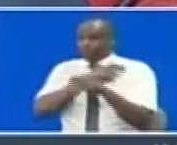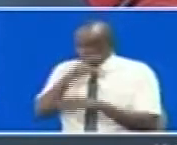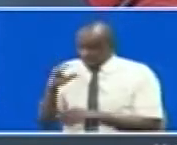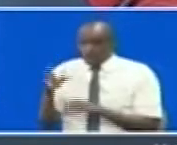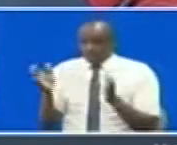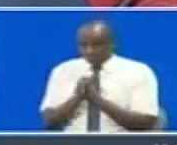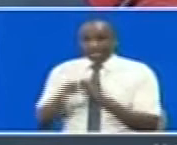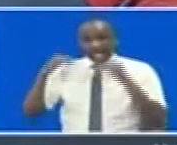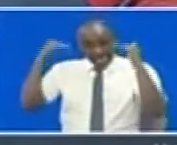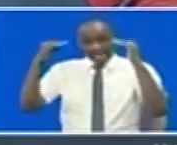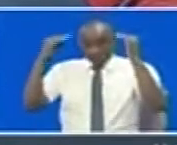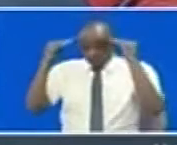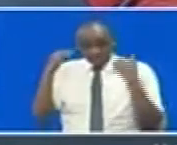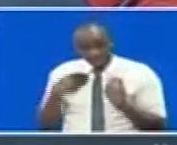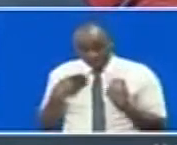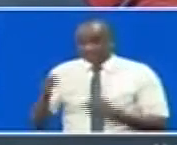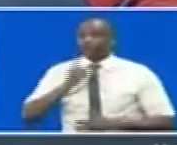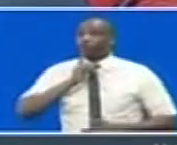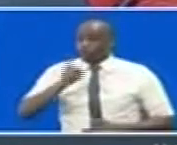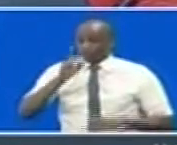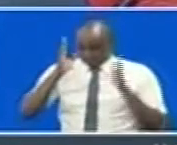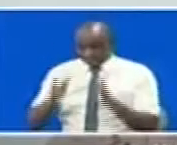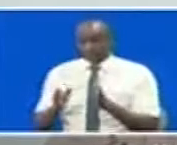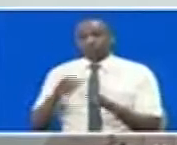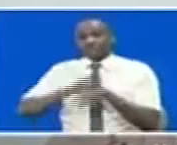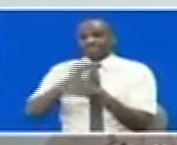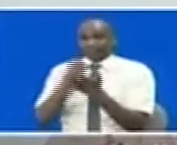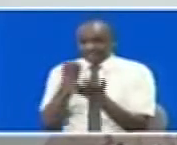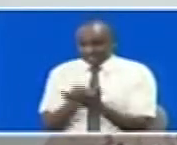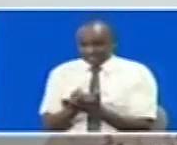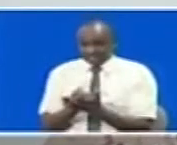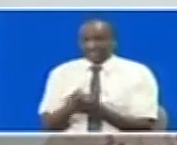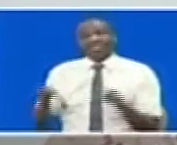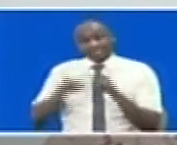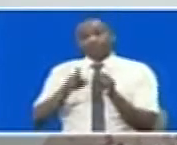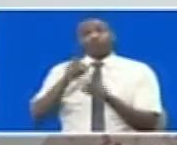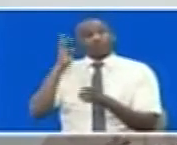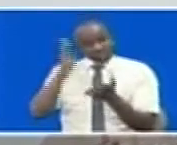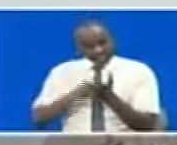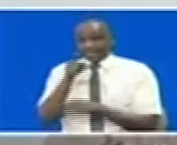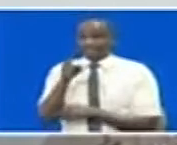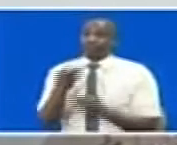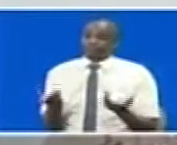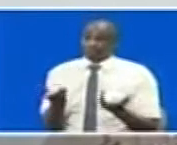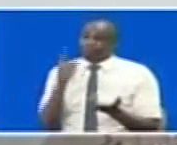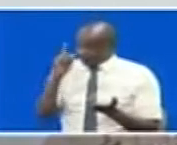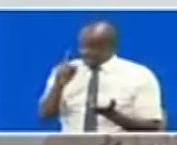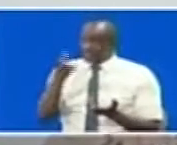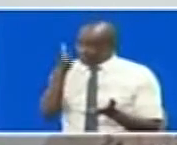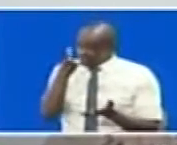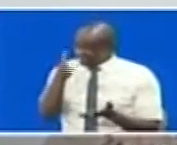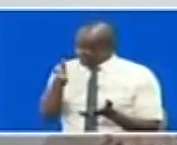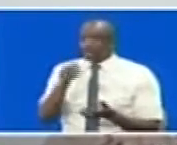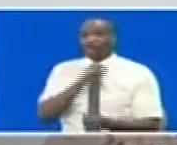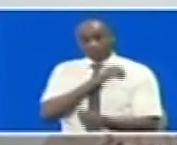high court judge would have, the power to summon, the power to take evidence, to even compensate witnesses for their time. That's one thing. It is within their